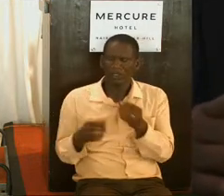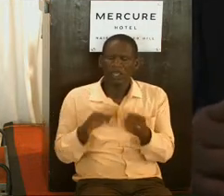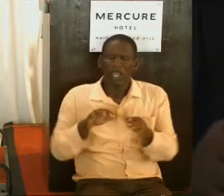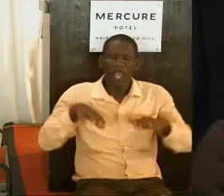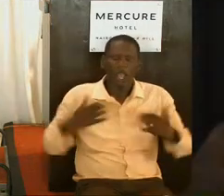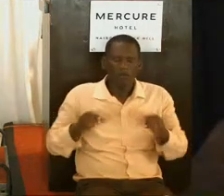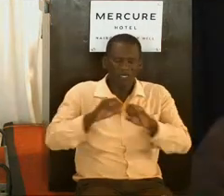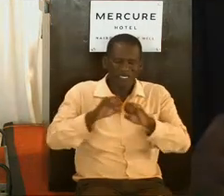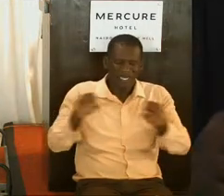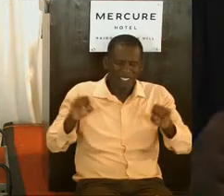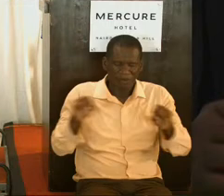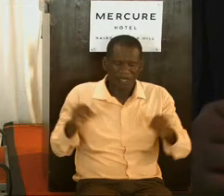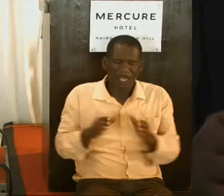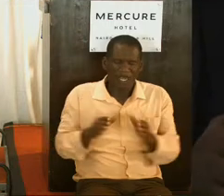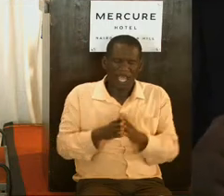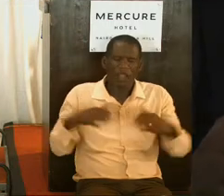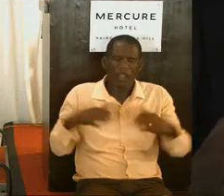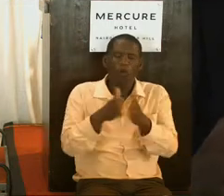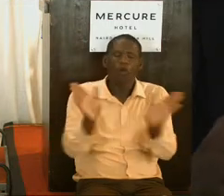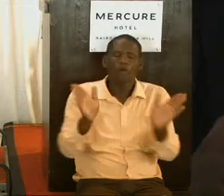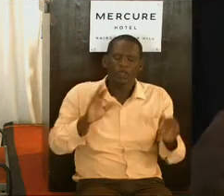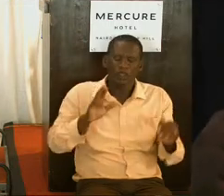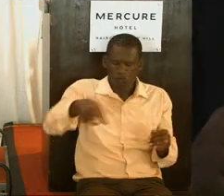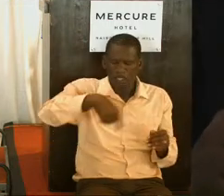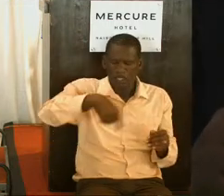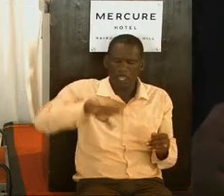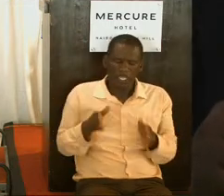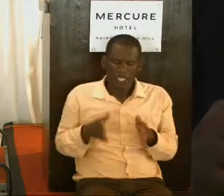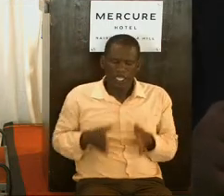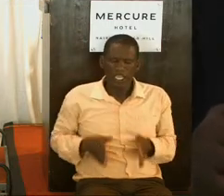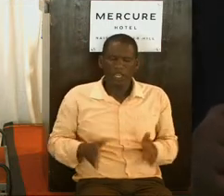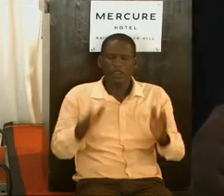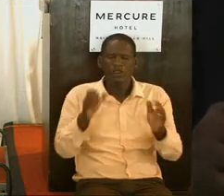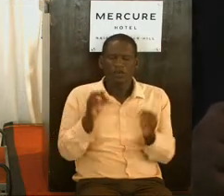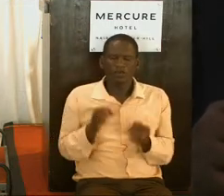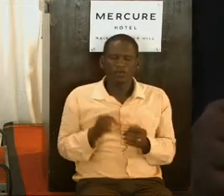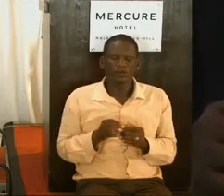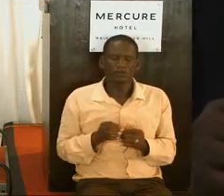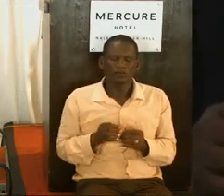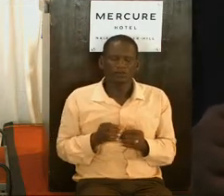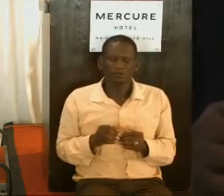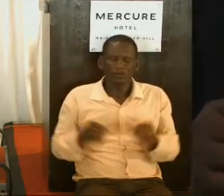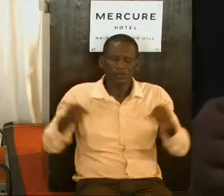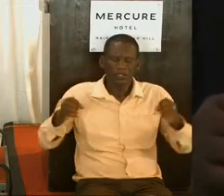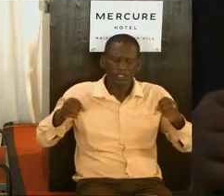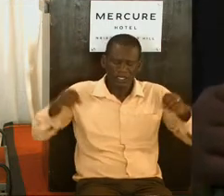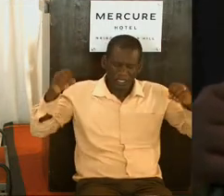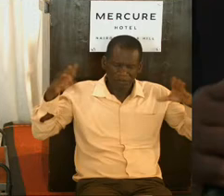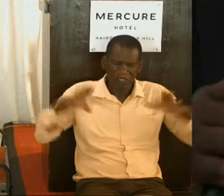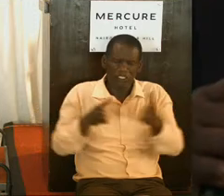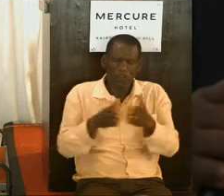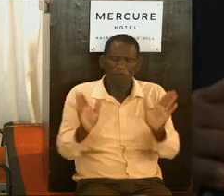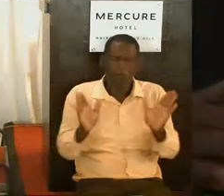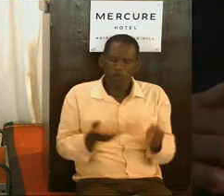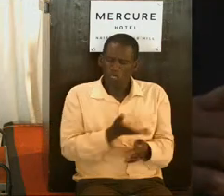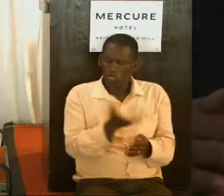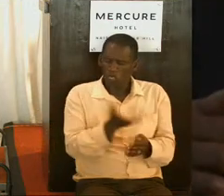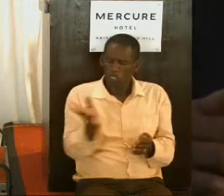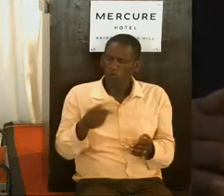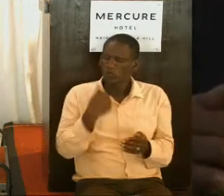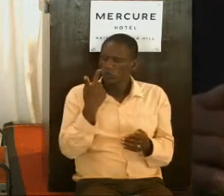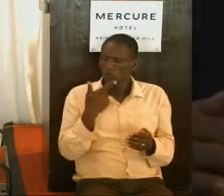how transparent and how open are we in terms of transparency those